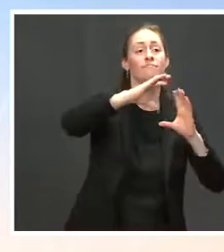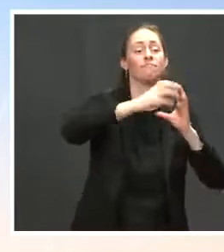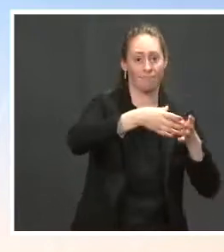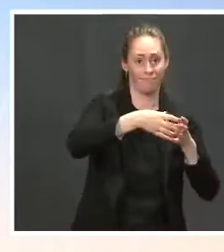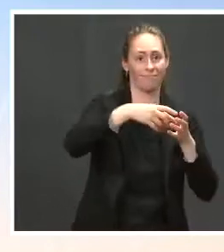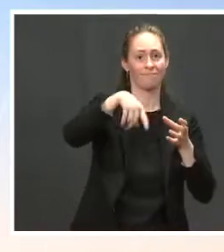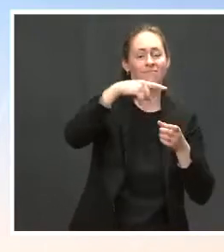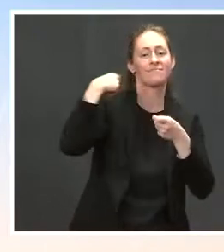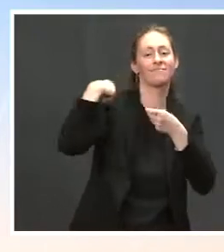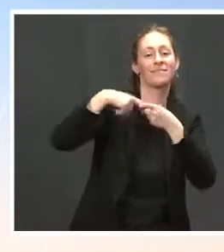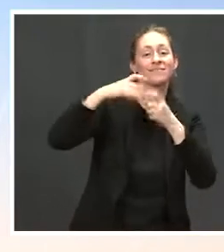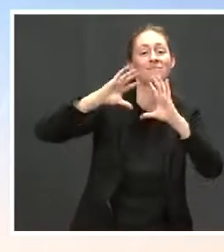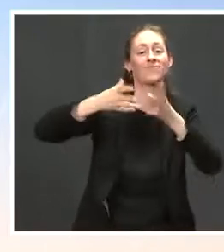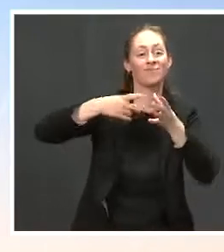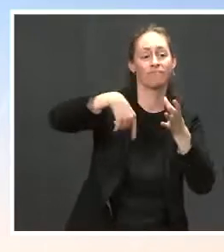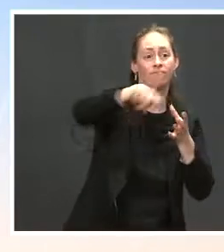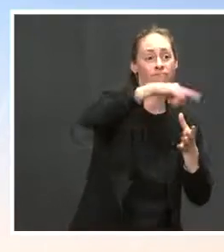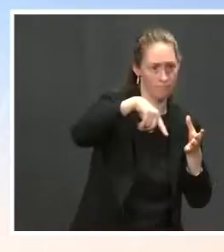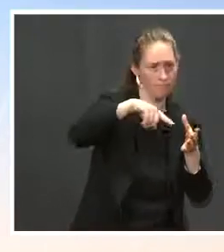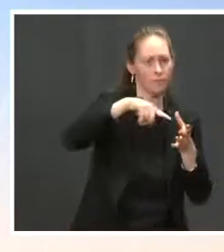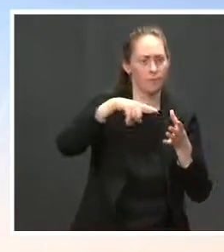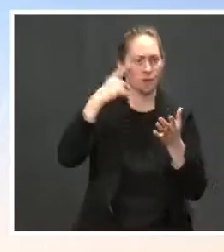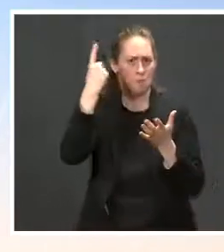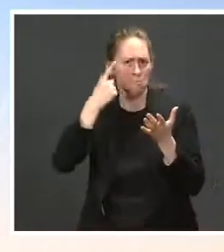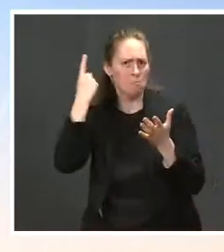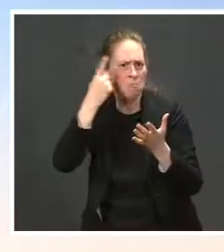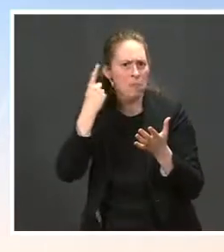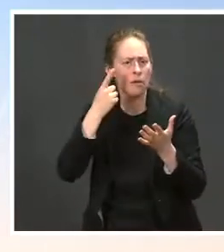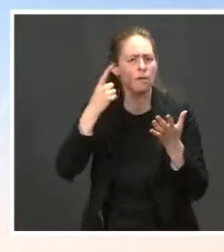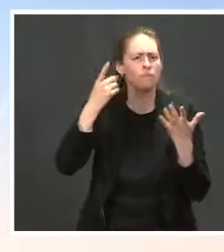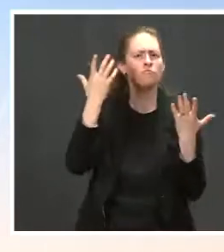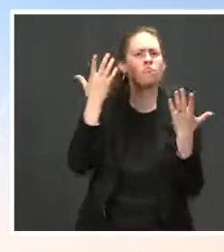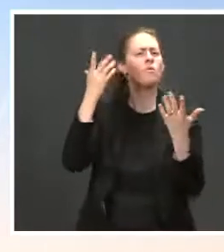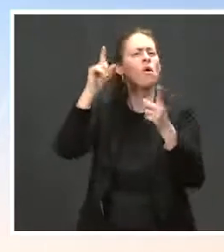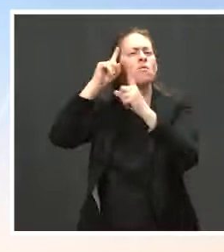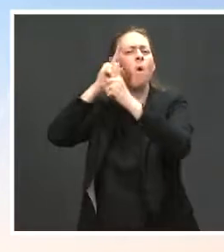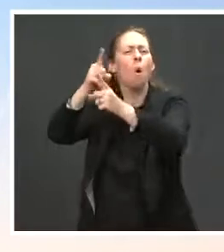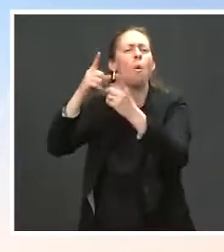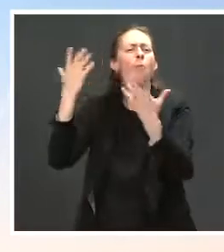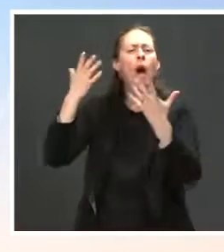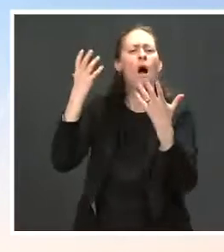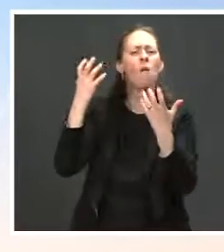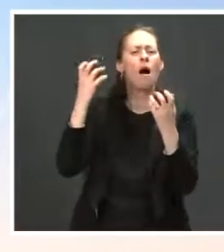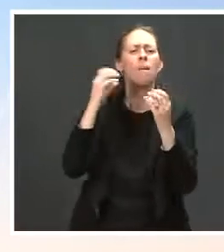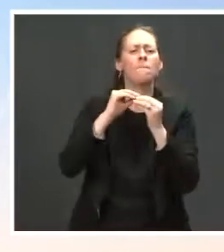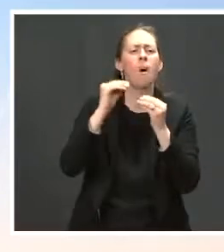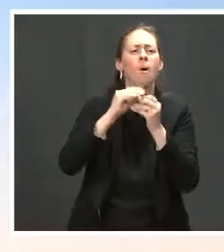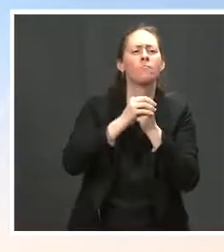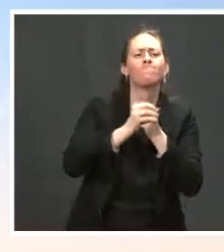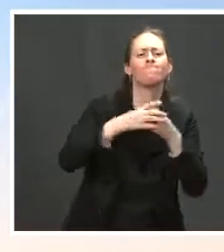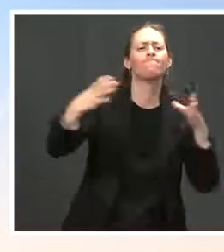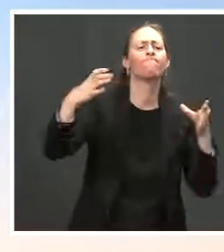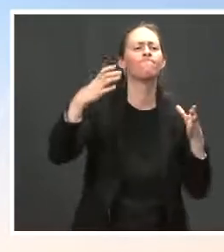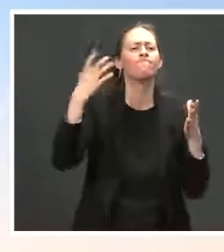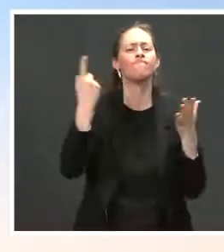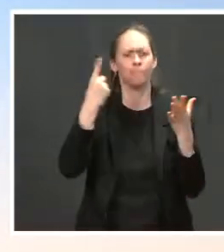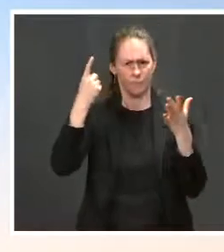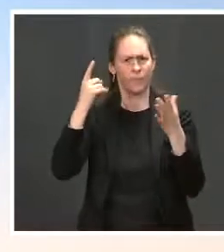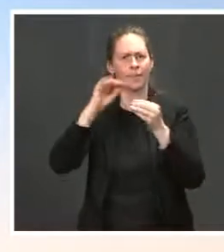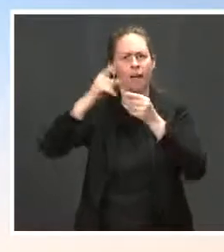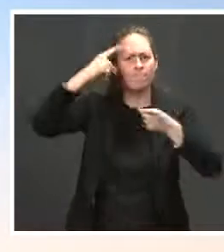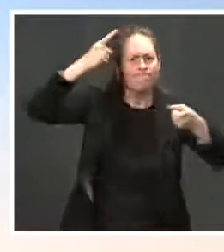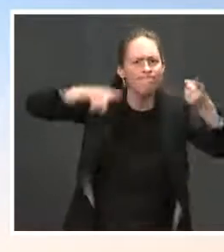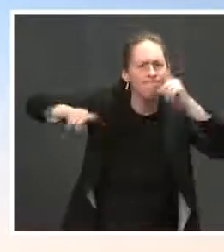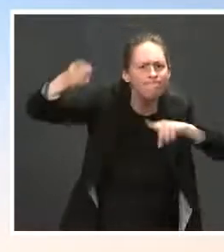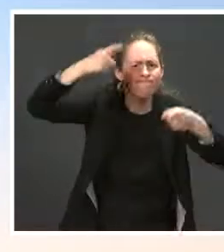other form and avenue to achieve as much as we can, and that can include reconciliation. So I guess, can you at least confirm that that did indeed come